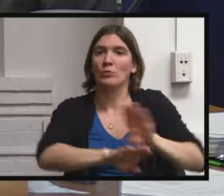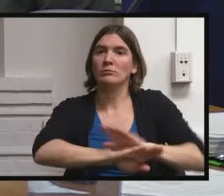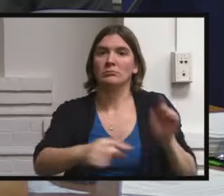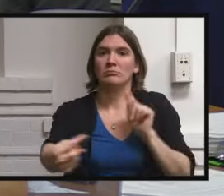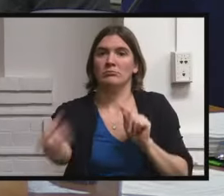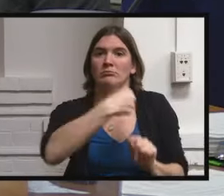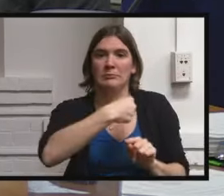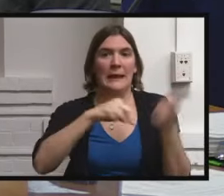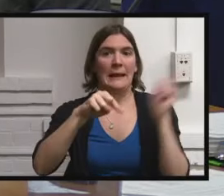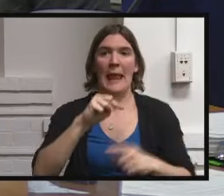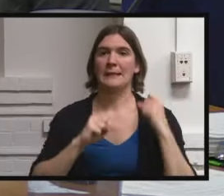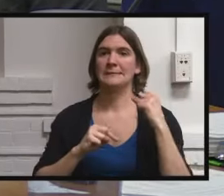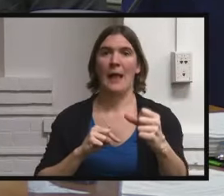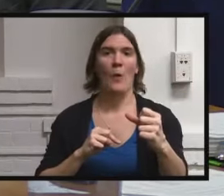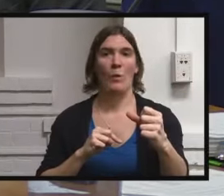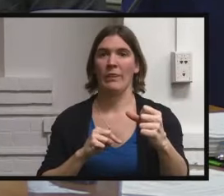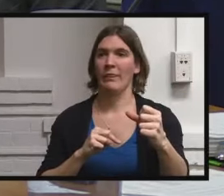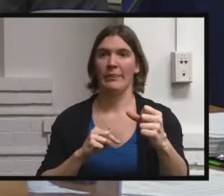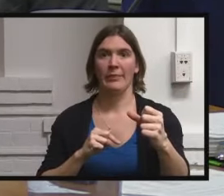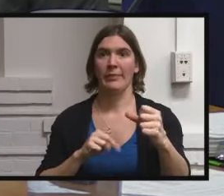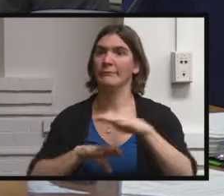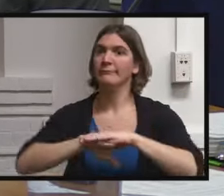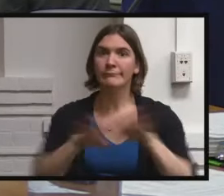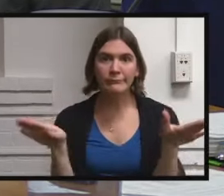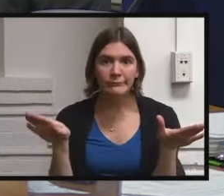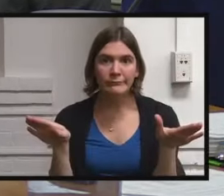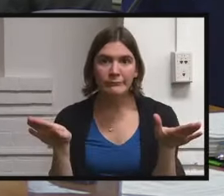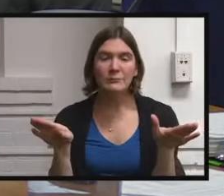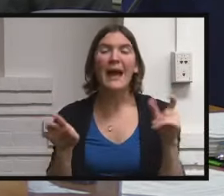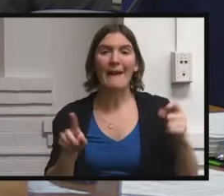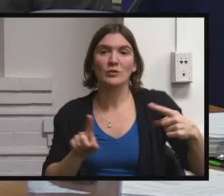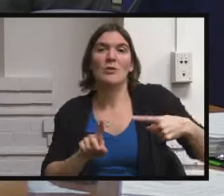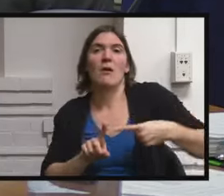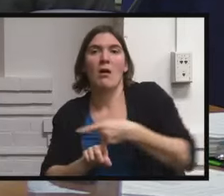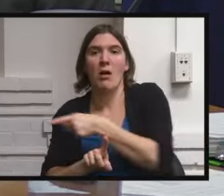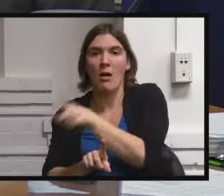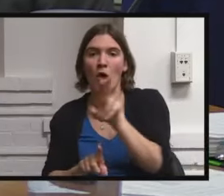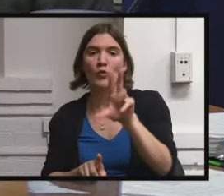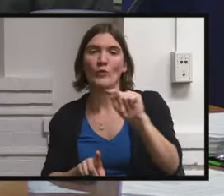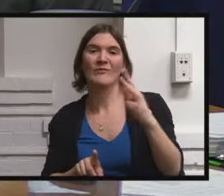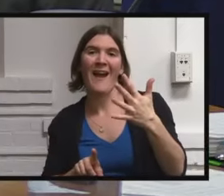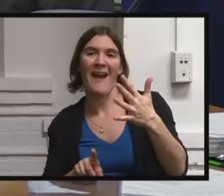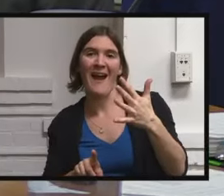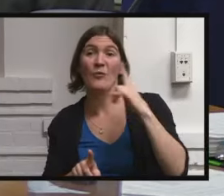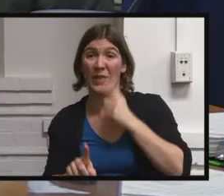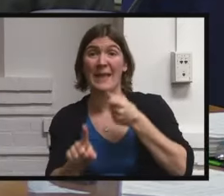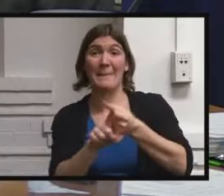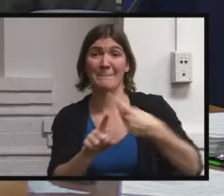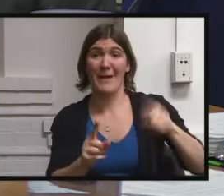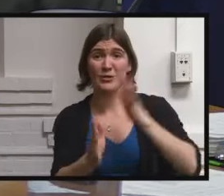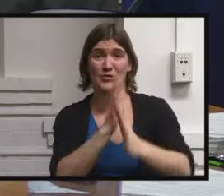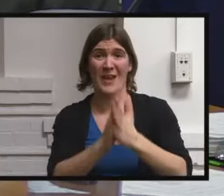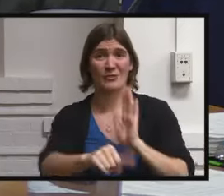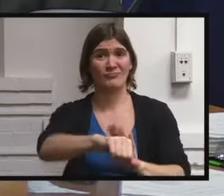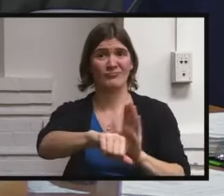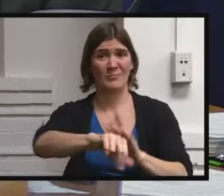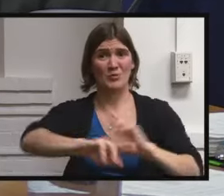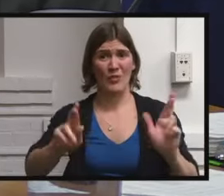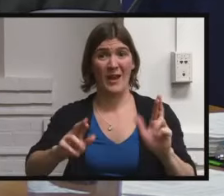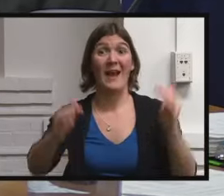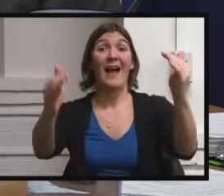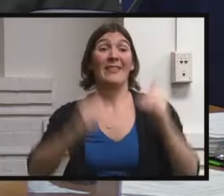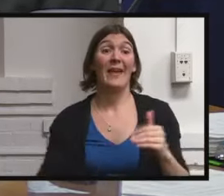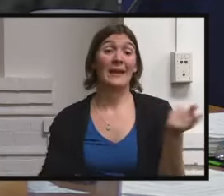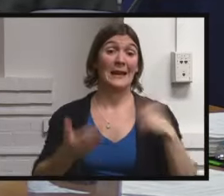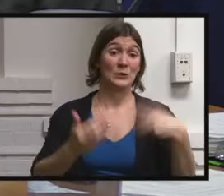lanes of 91, so there will be a traffic impact throughout the community. And the following day, on